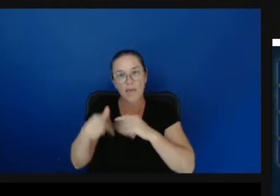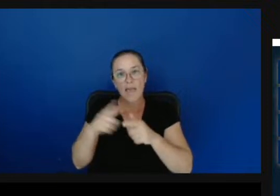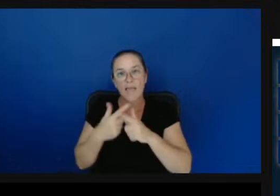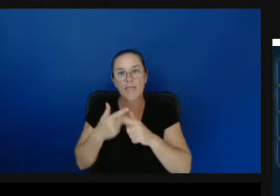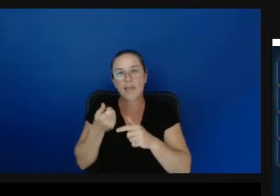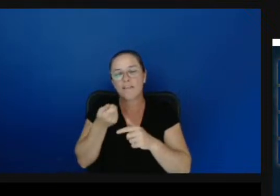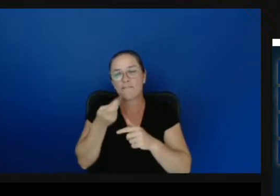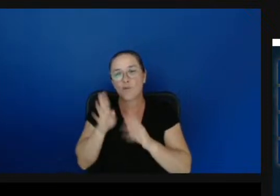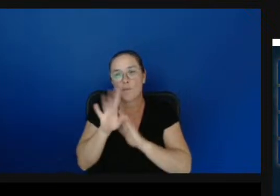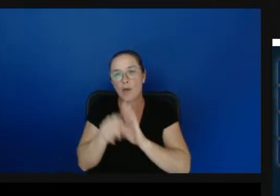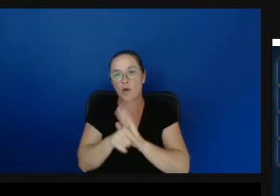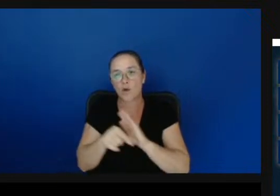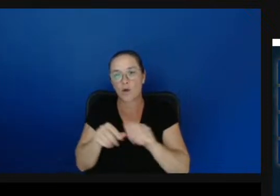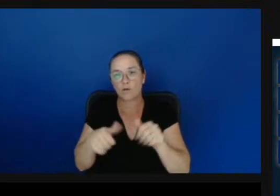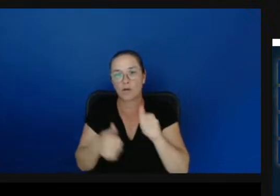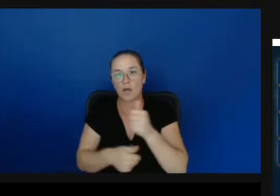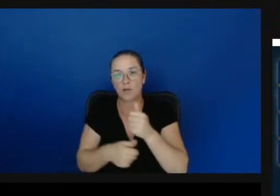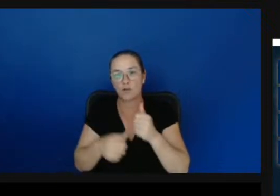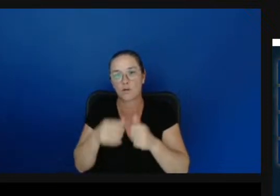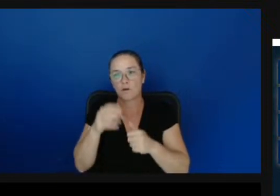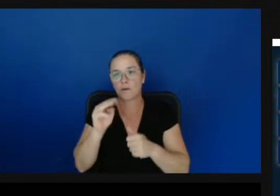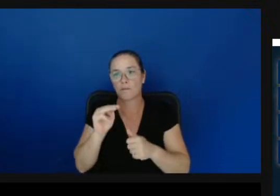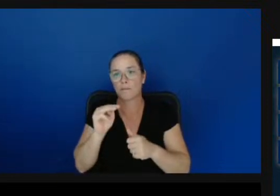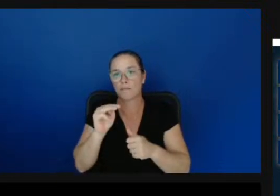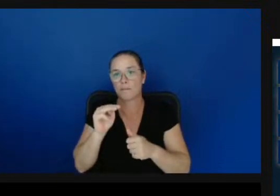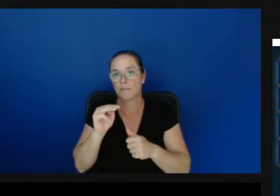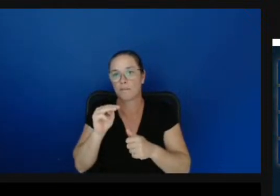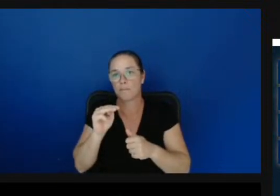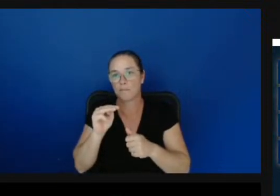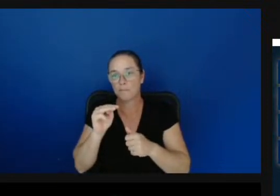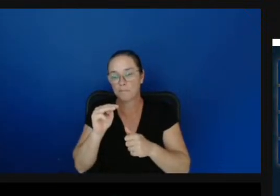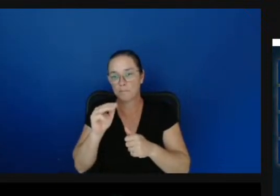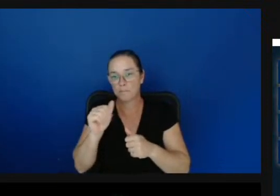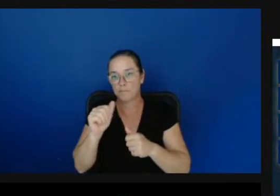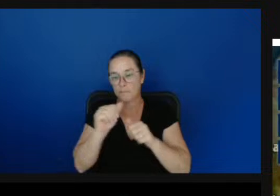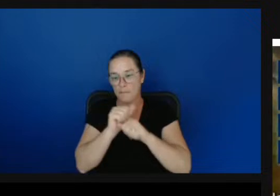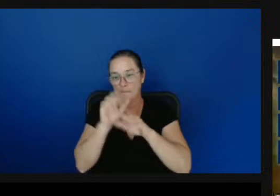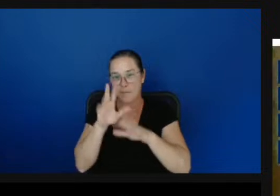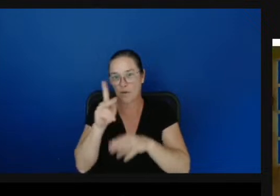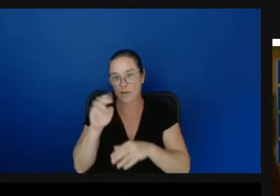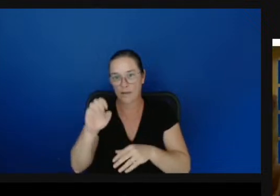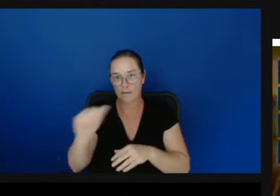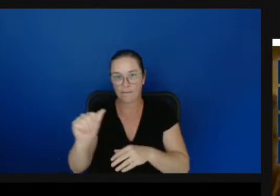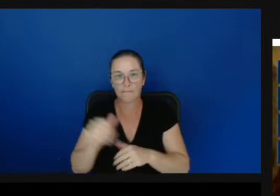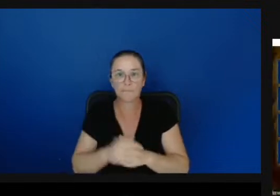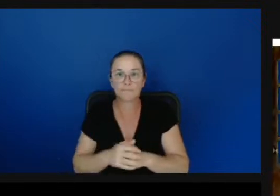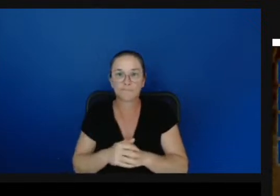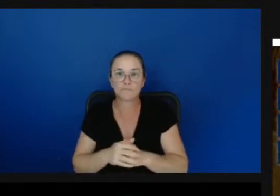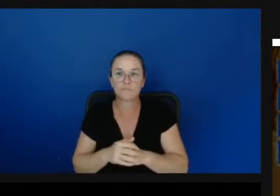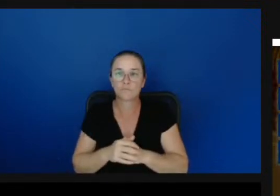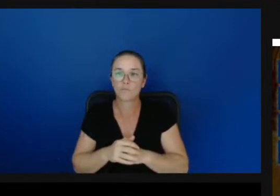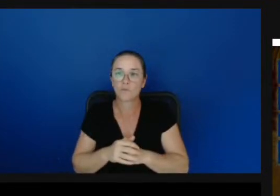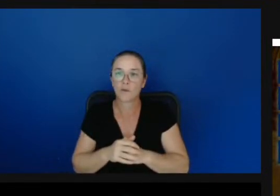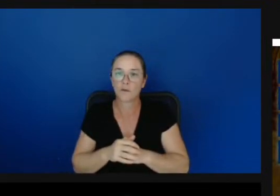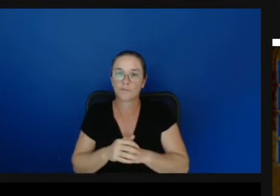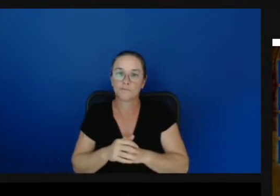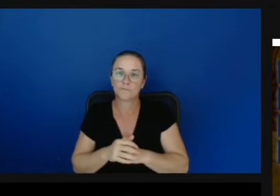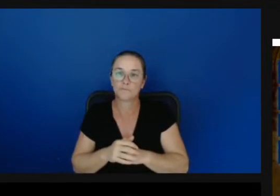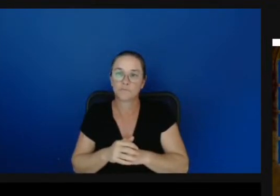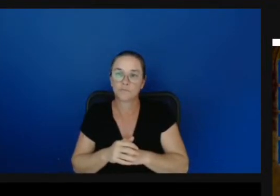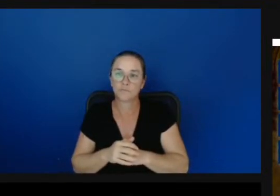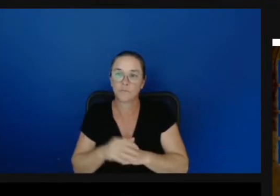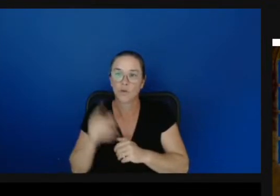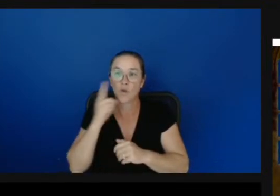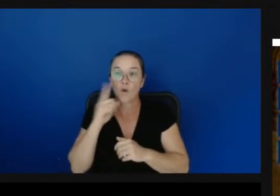here. If we pull up the last 2 weeks, that'll include the intrusion, and you can see a lot more of this pattern in the Middle East rift here,